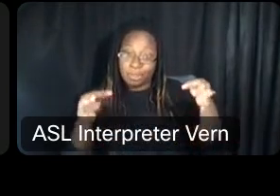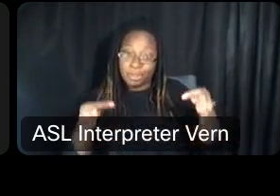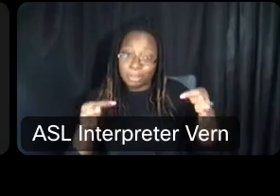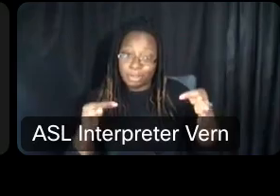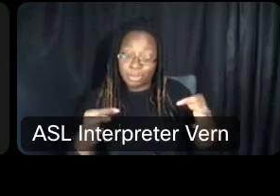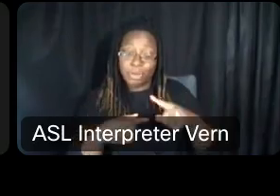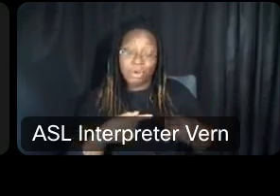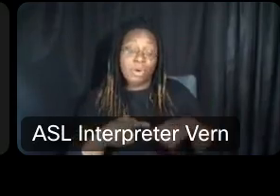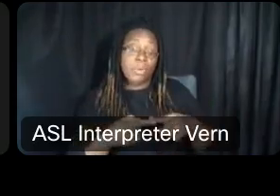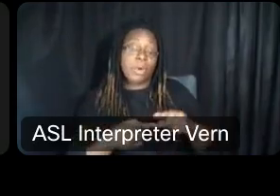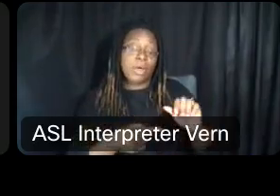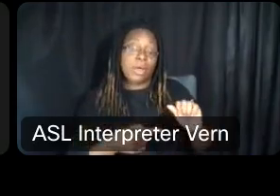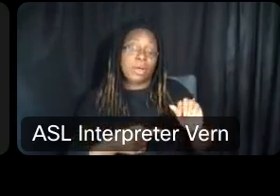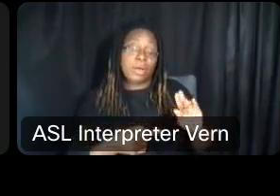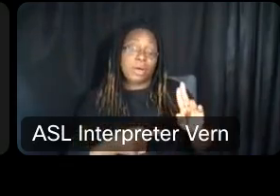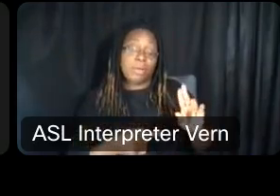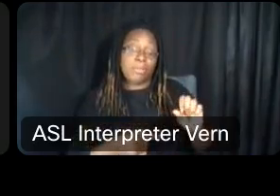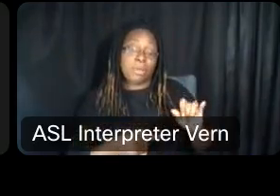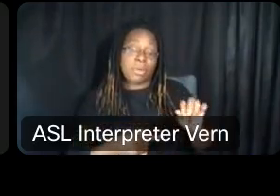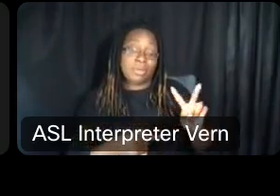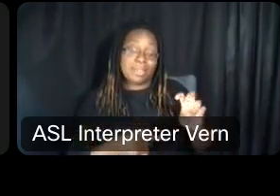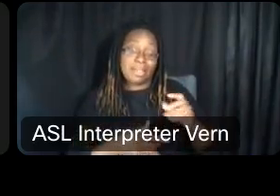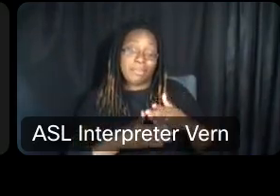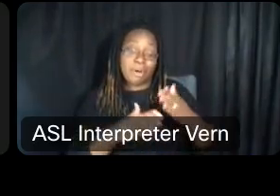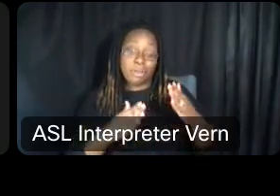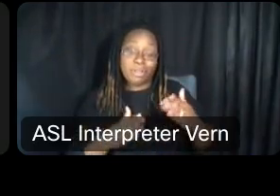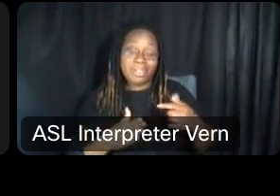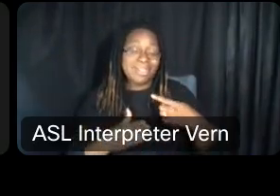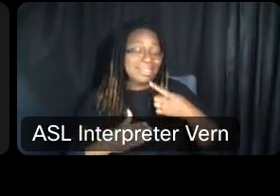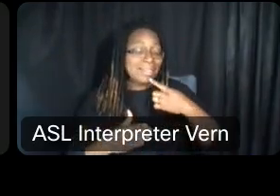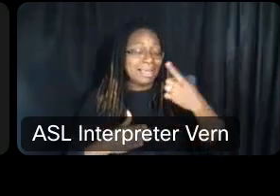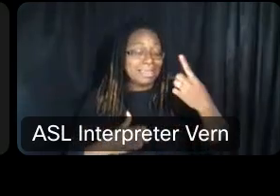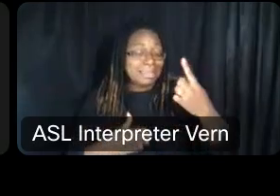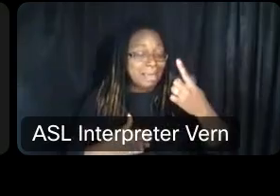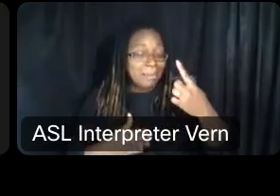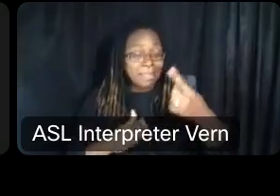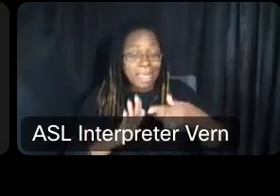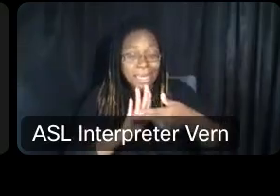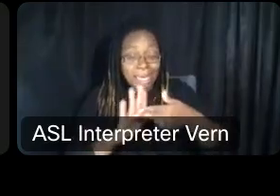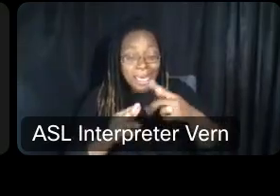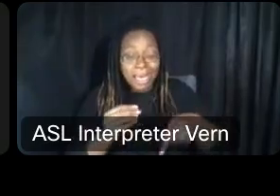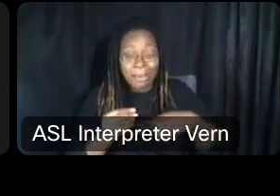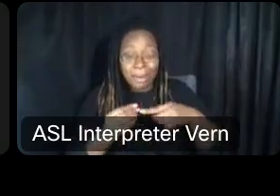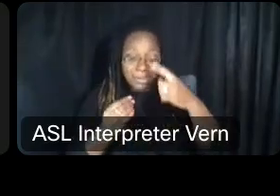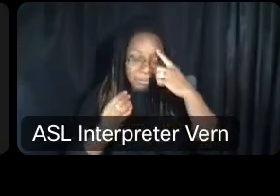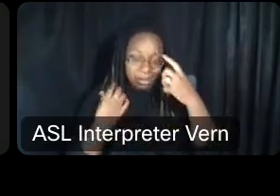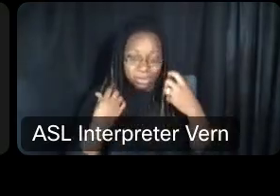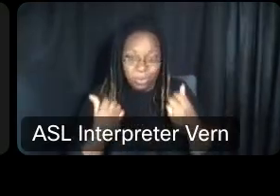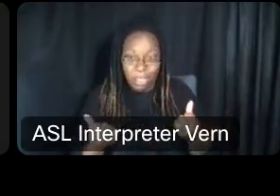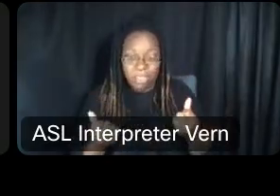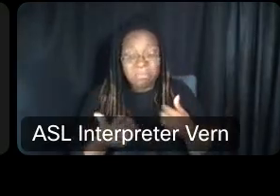an allegation around a survivor's mental health, whether or not that allegation is true.